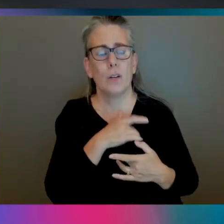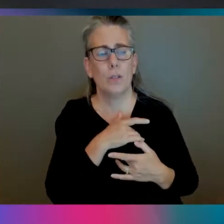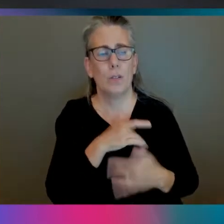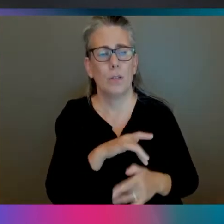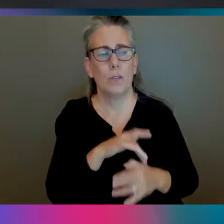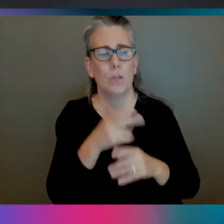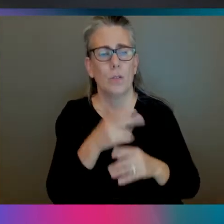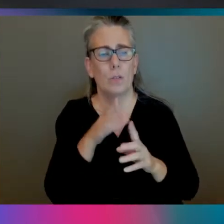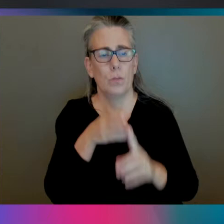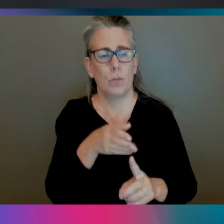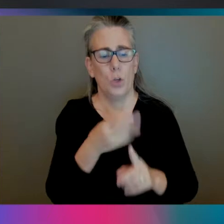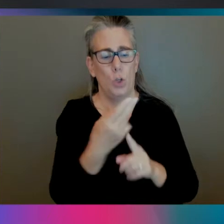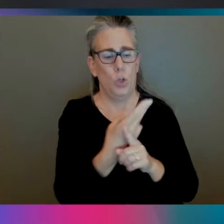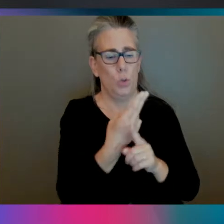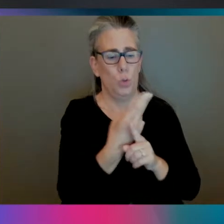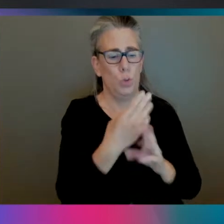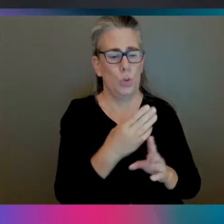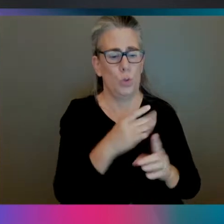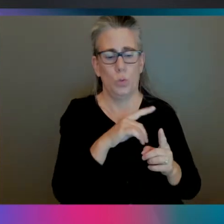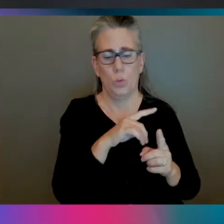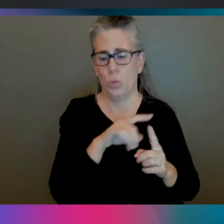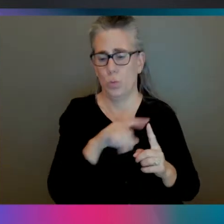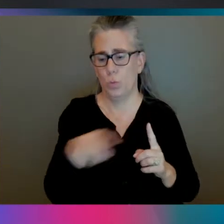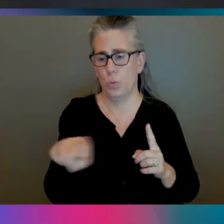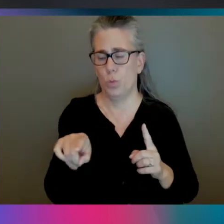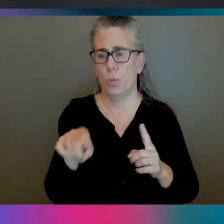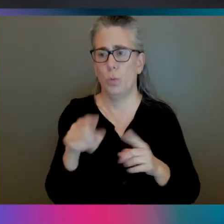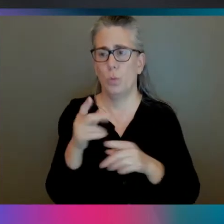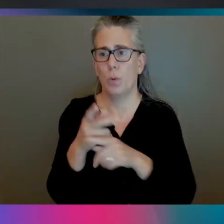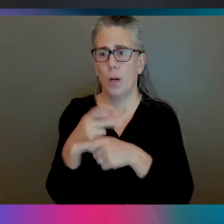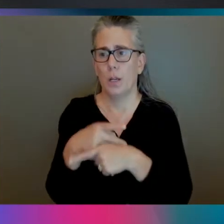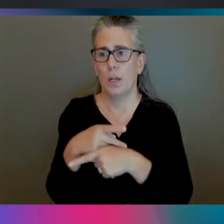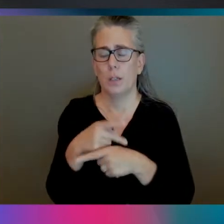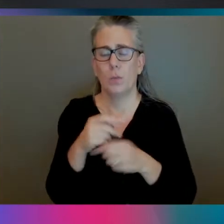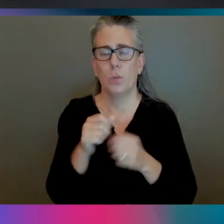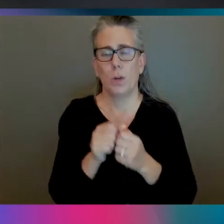the product crossover like we are with collaborative.